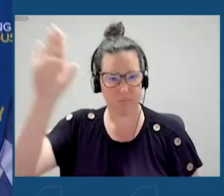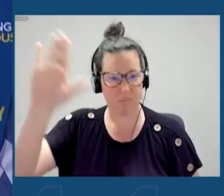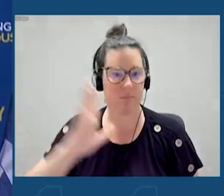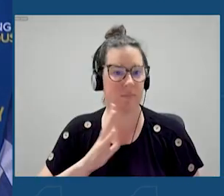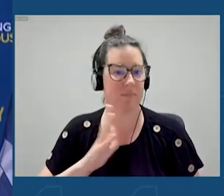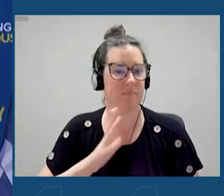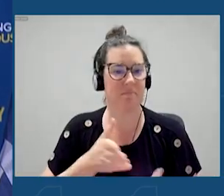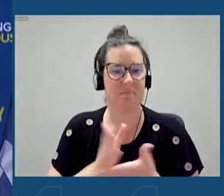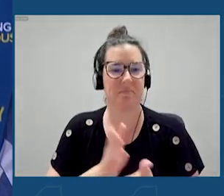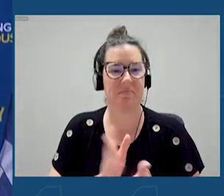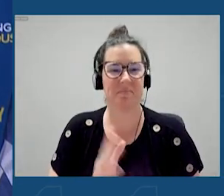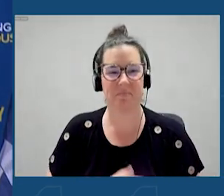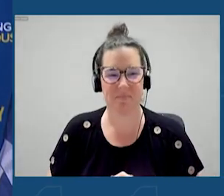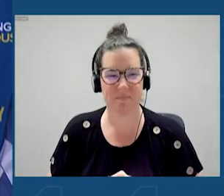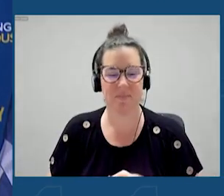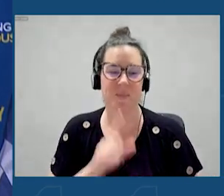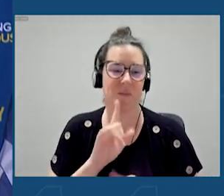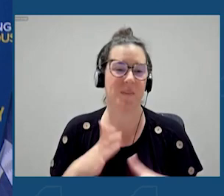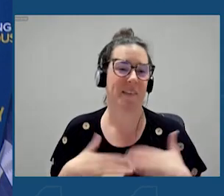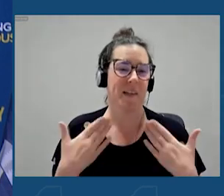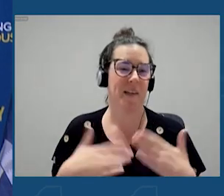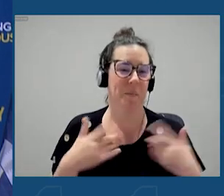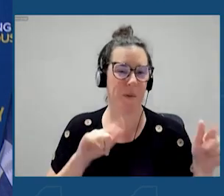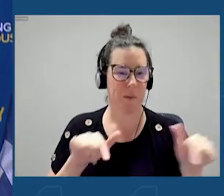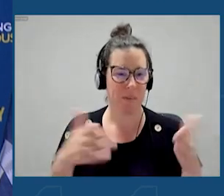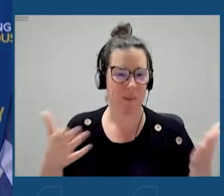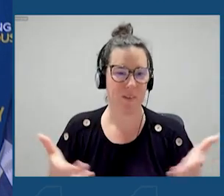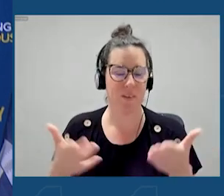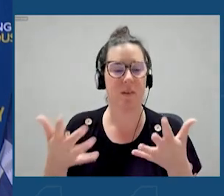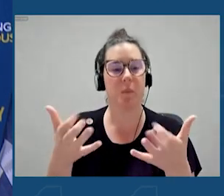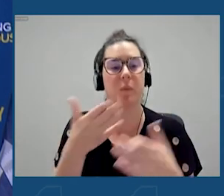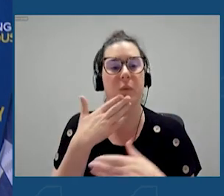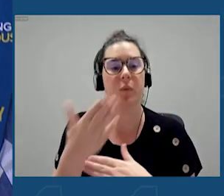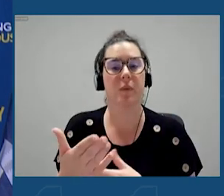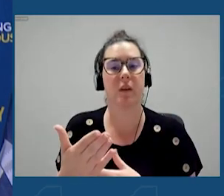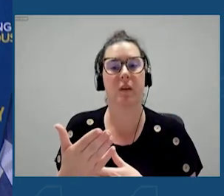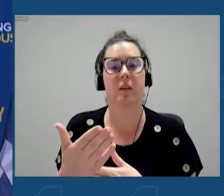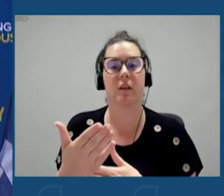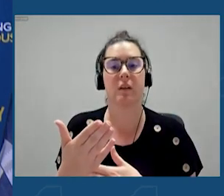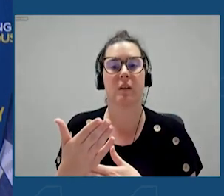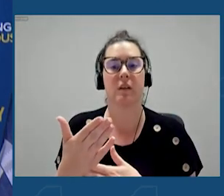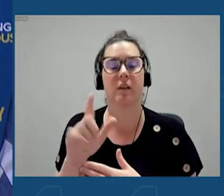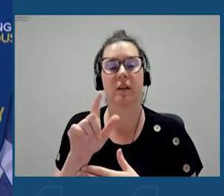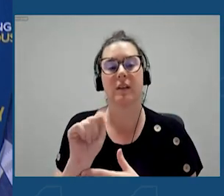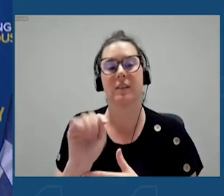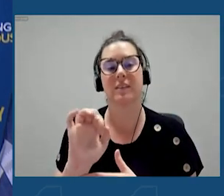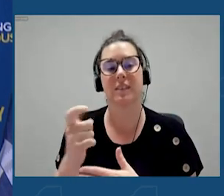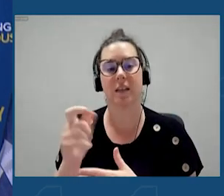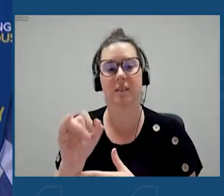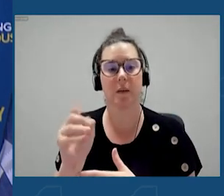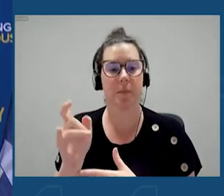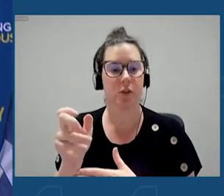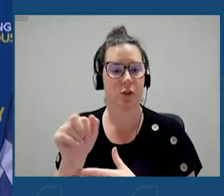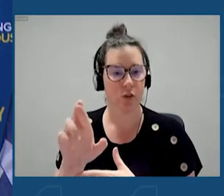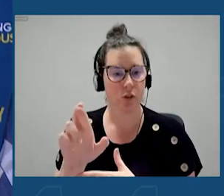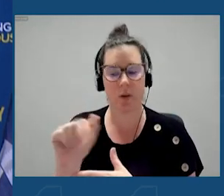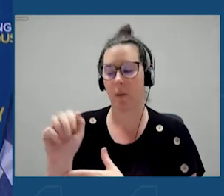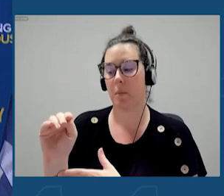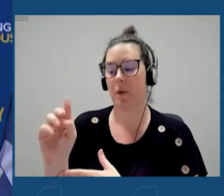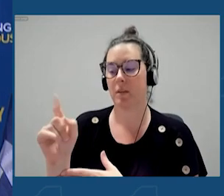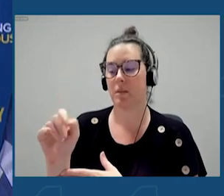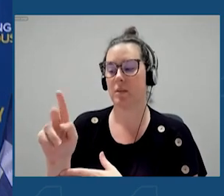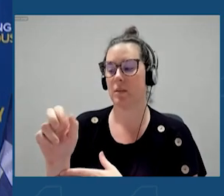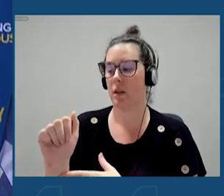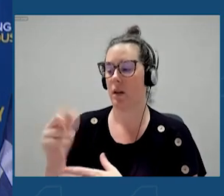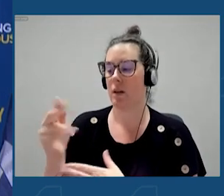right. Really glad to be here, and I want to thank our tax commissioner, Amanda Hiller, for the exceptional work she's doing. Where are